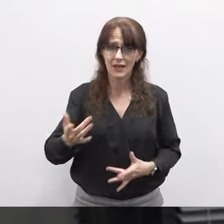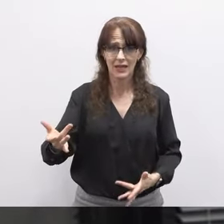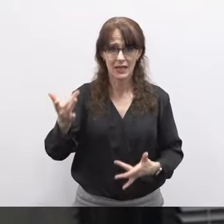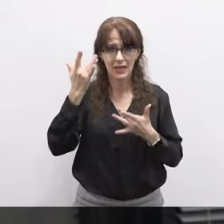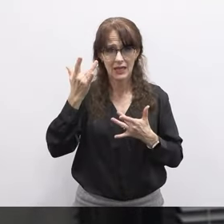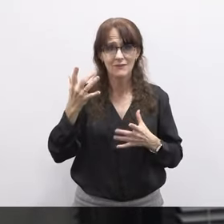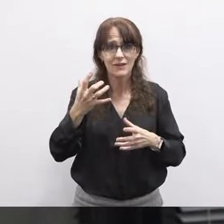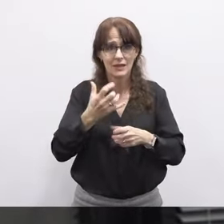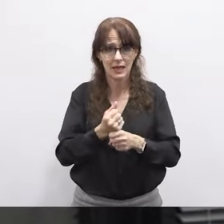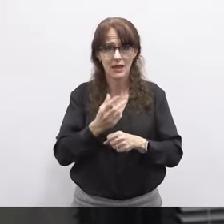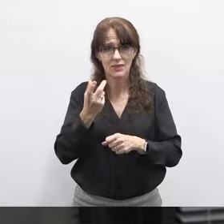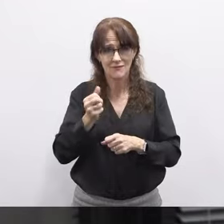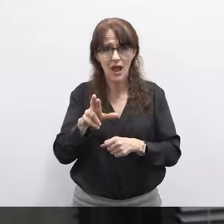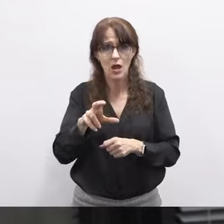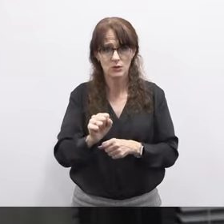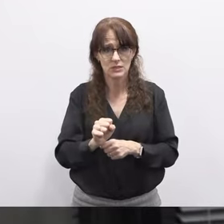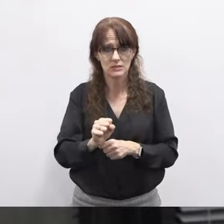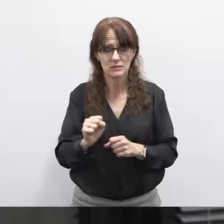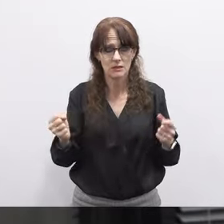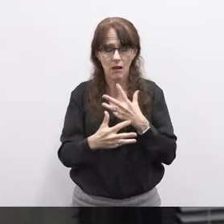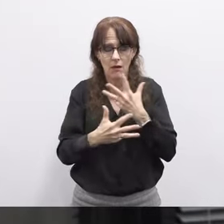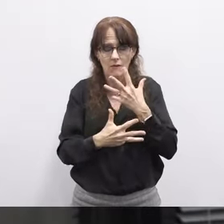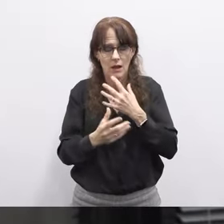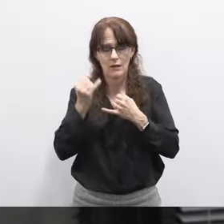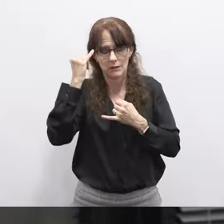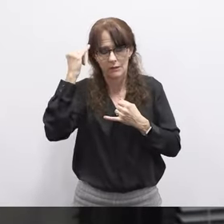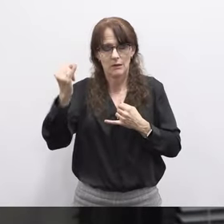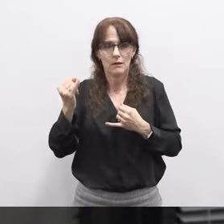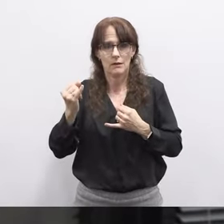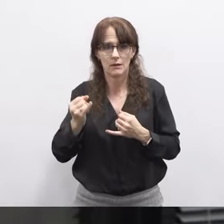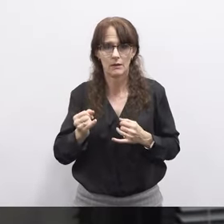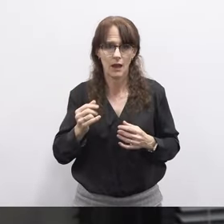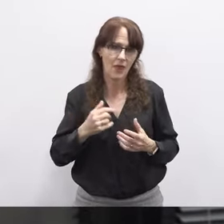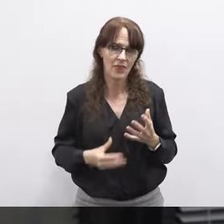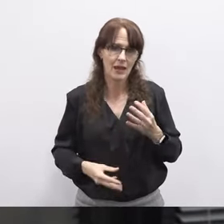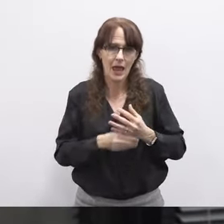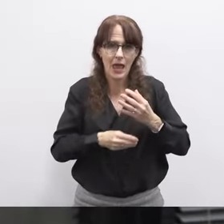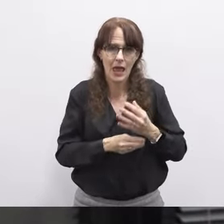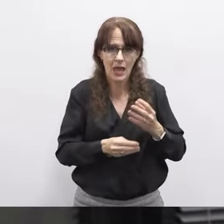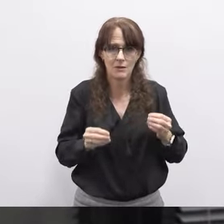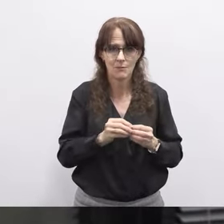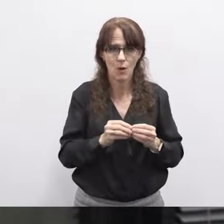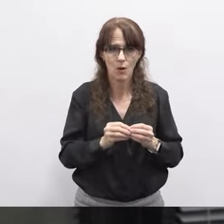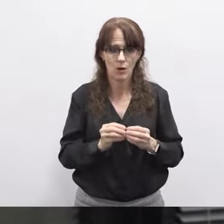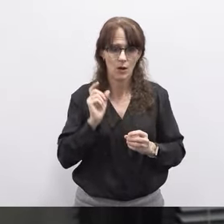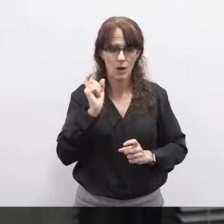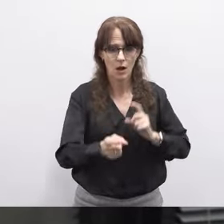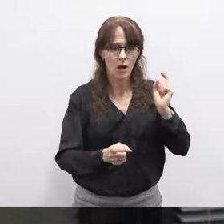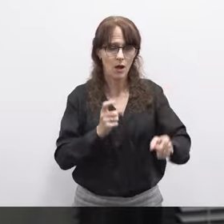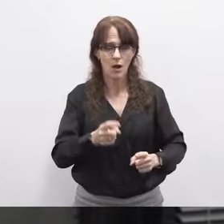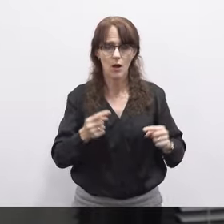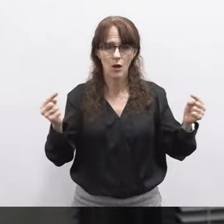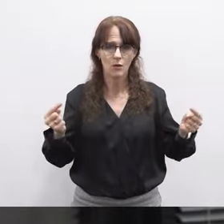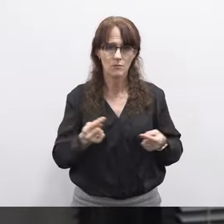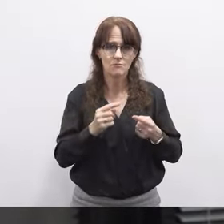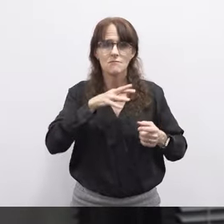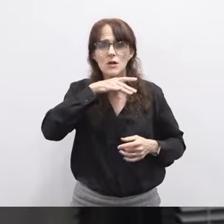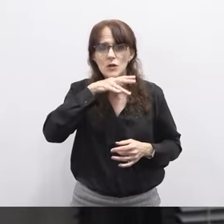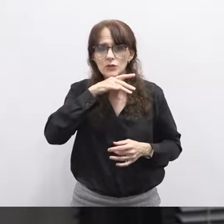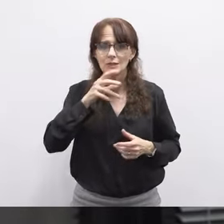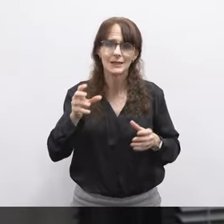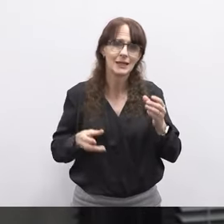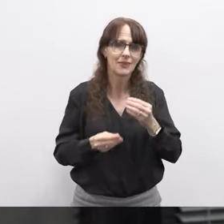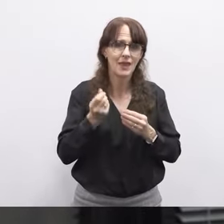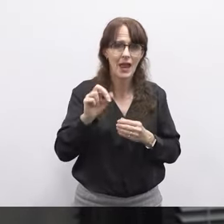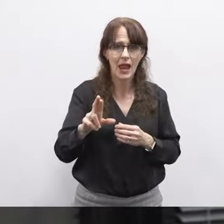they do contract the virus is a horrifying experience. Why compound it by pouring harmful pollutants into the air? That's why I ask that you